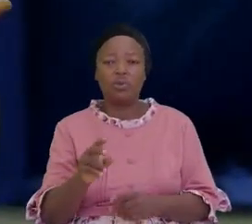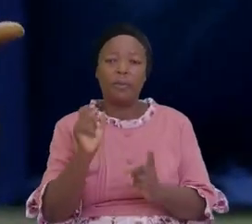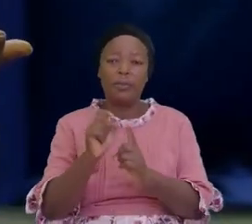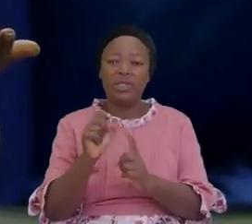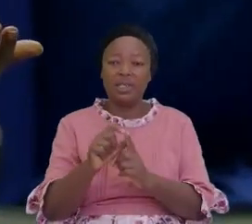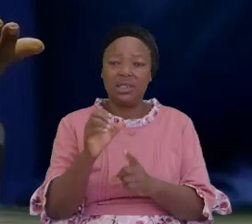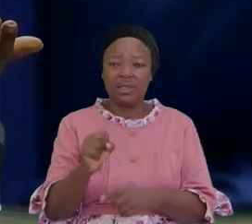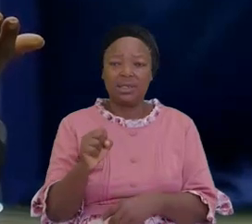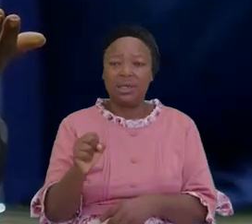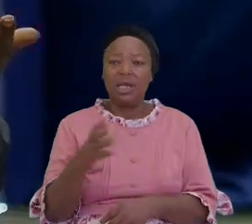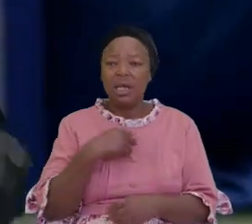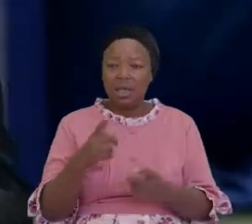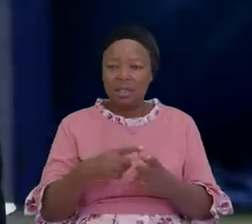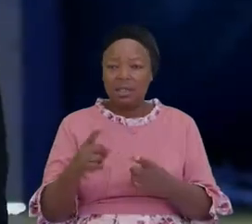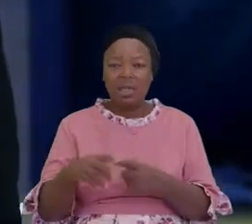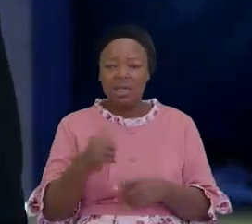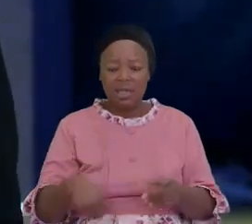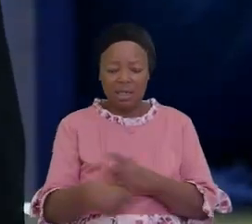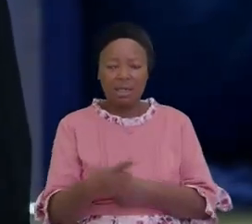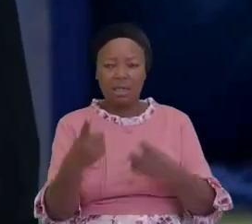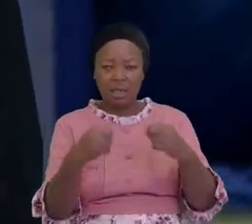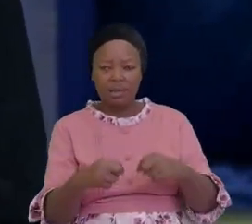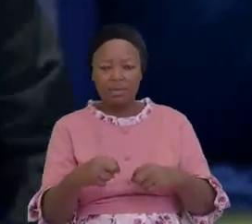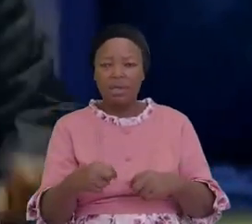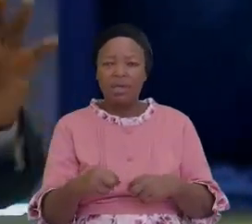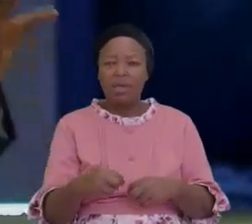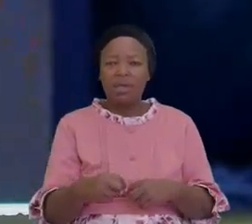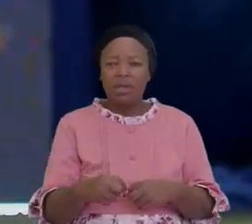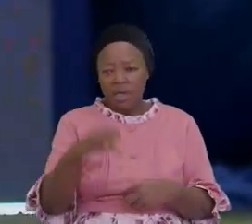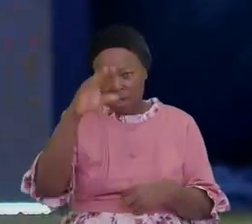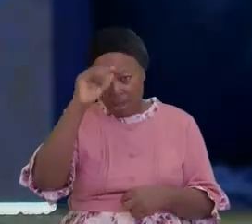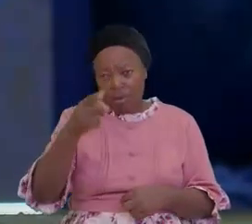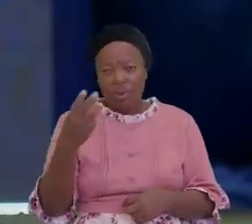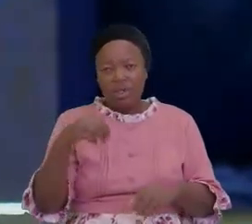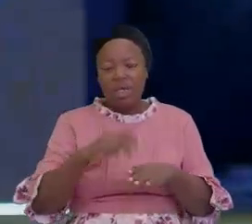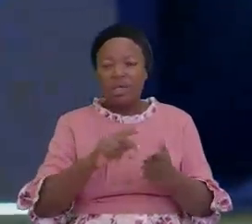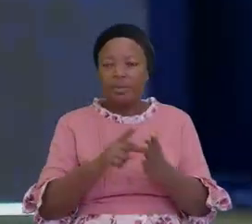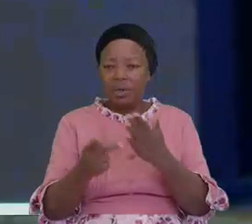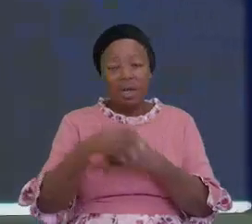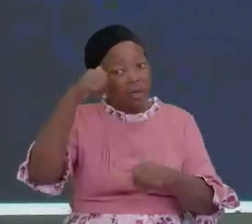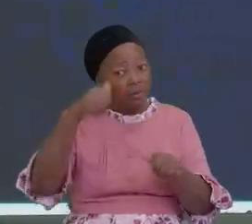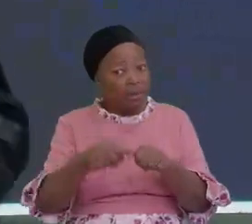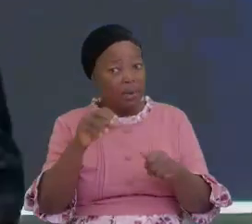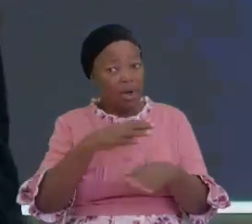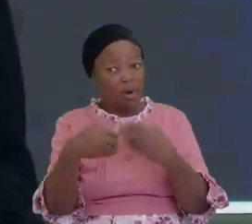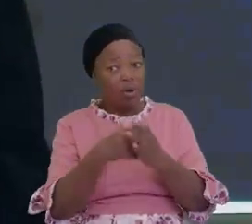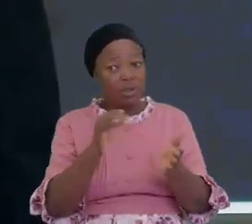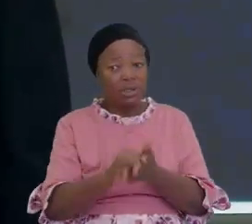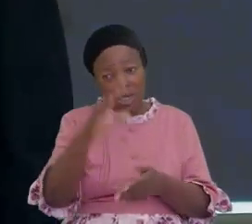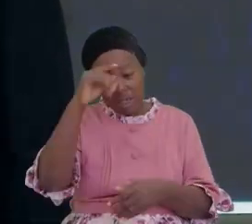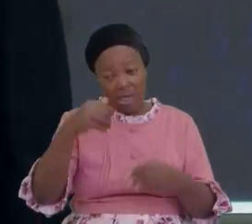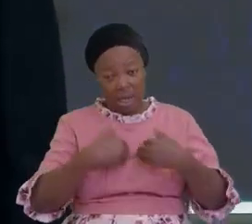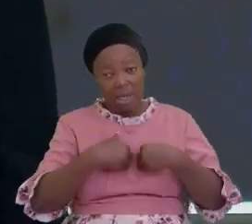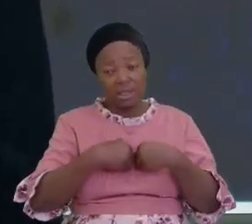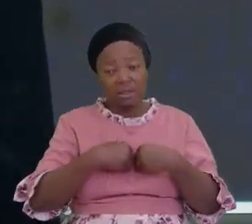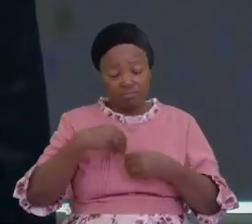And then the day came. What the crusade. Remember, all I had within me was the